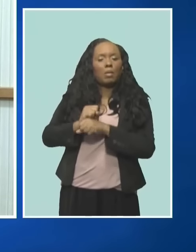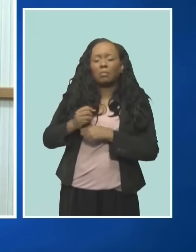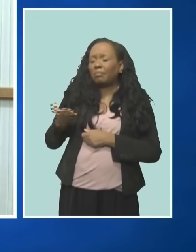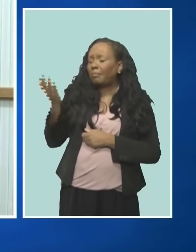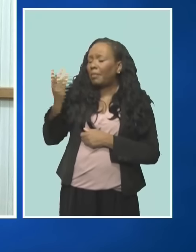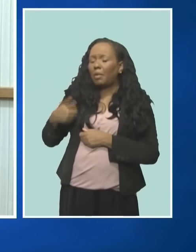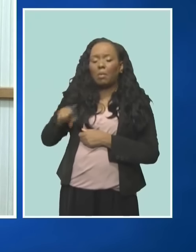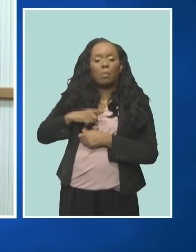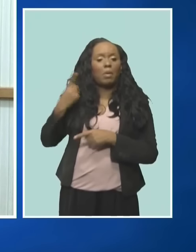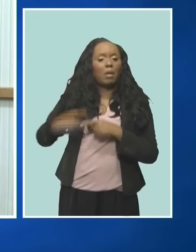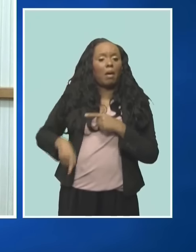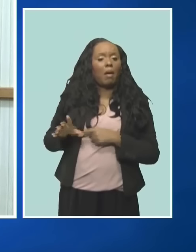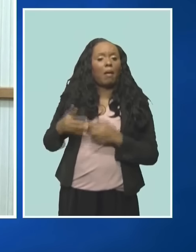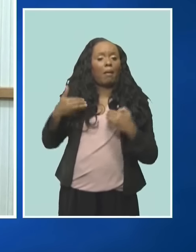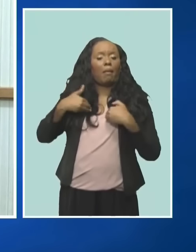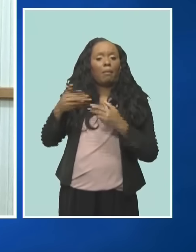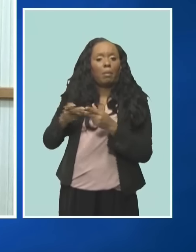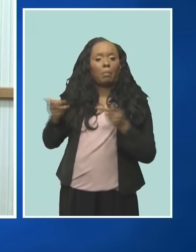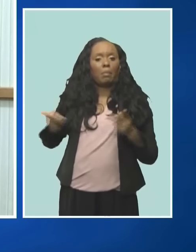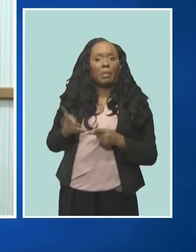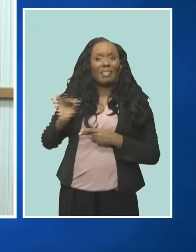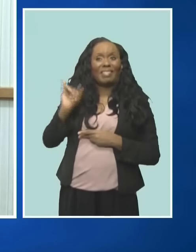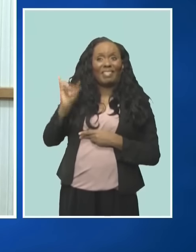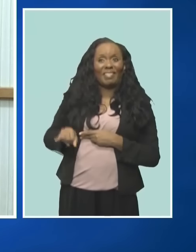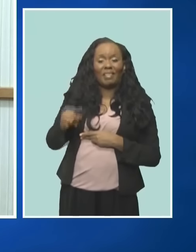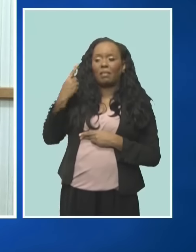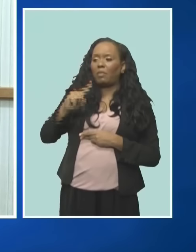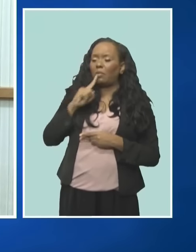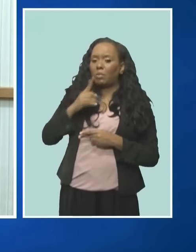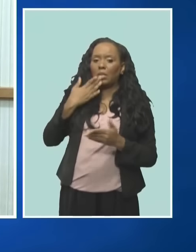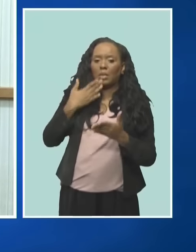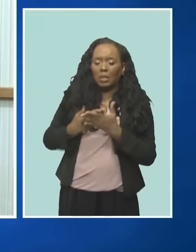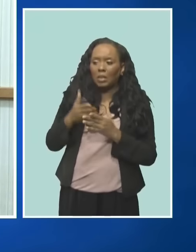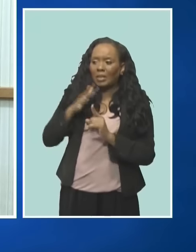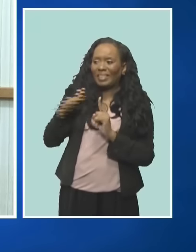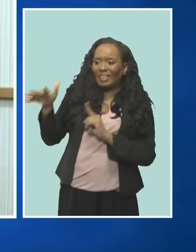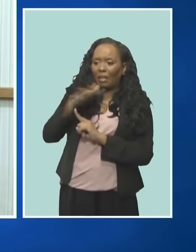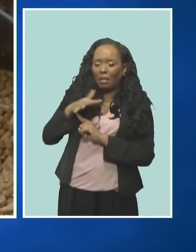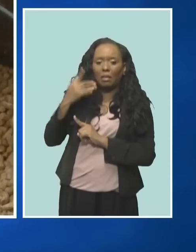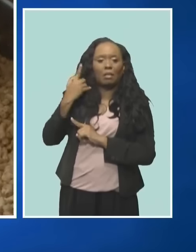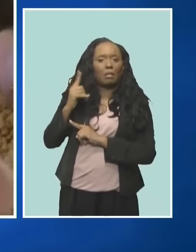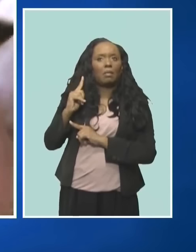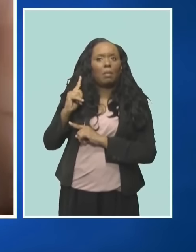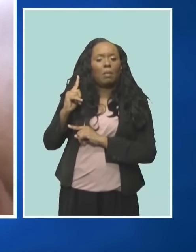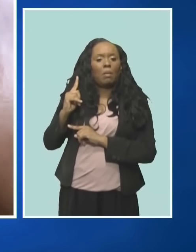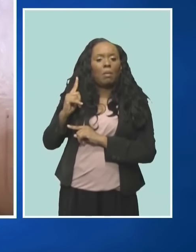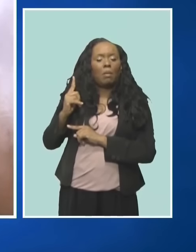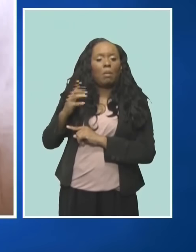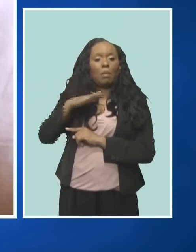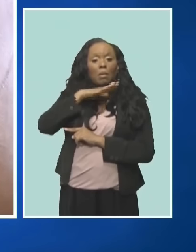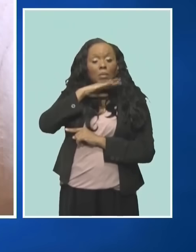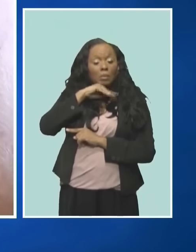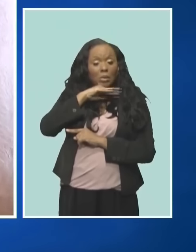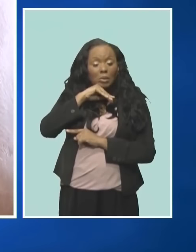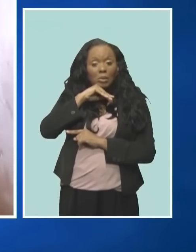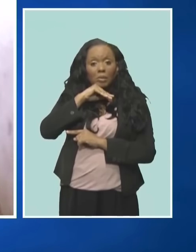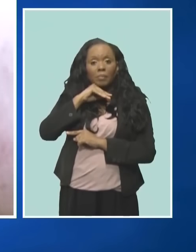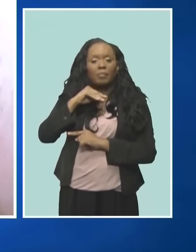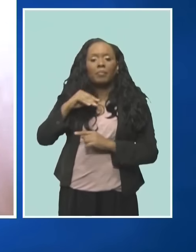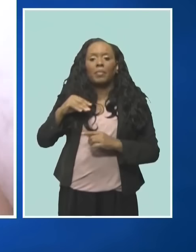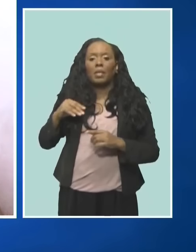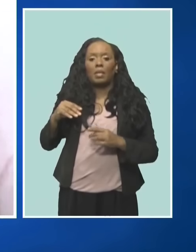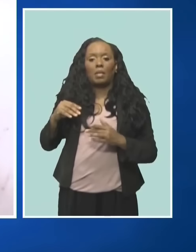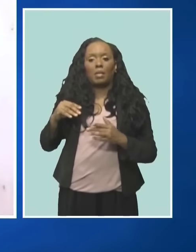have a facility like that is suitably geared for the production of pork, pigs. And